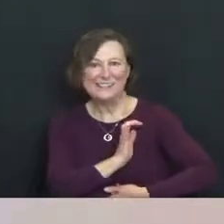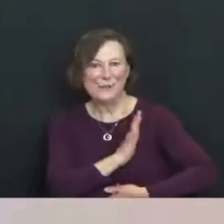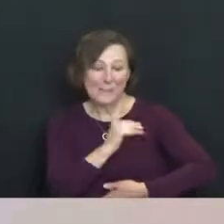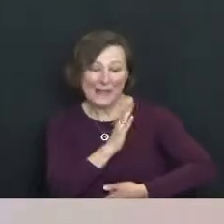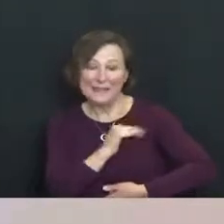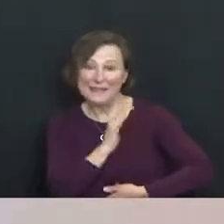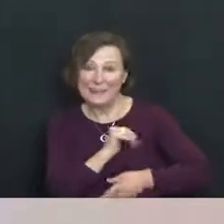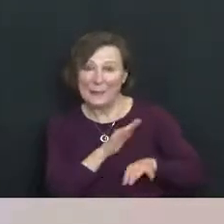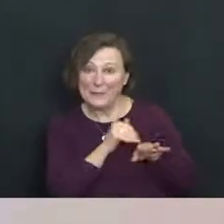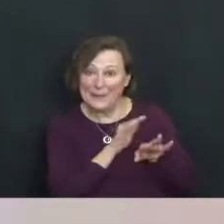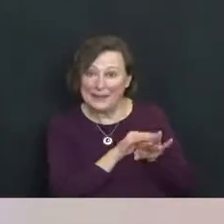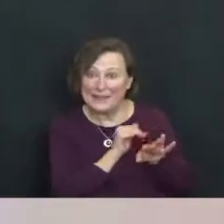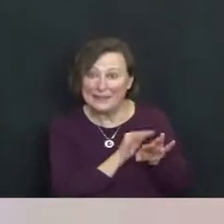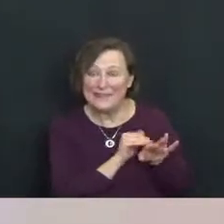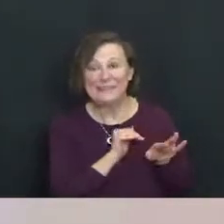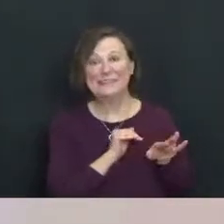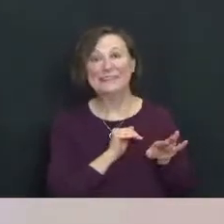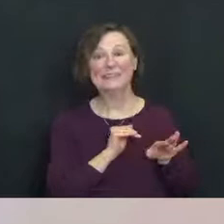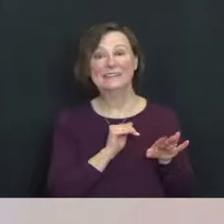petting,